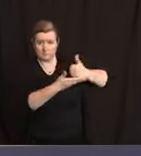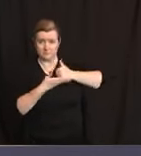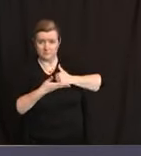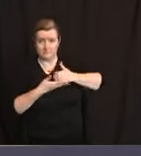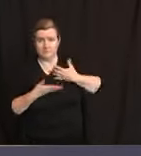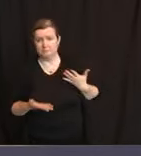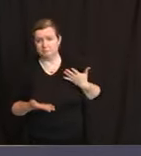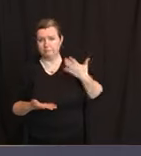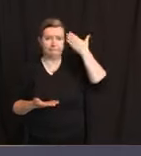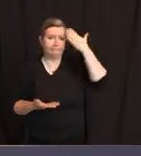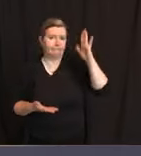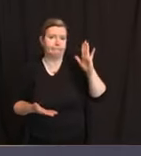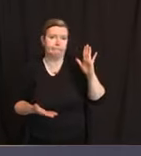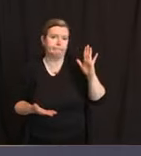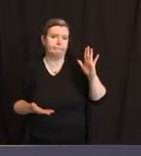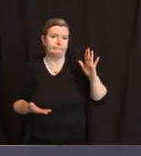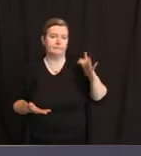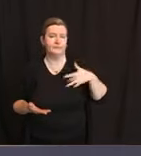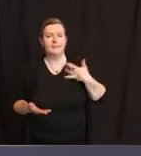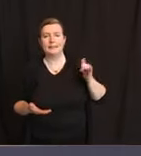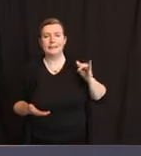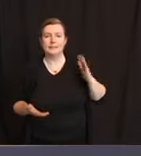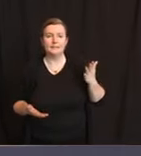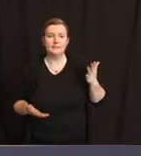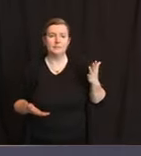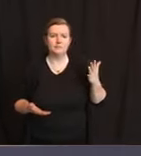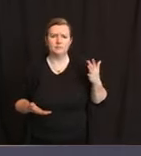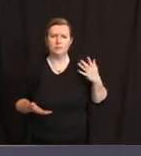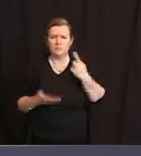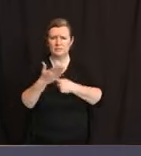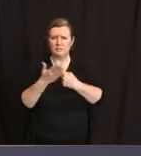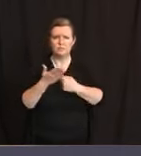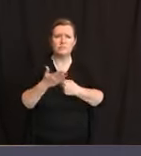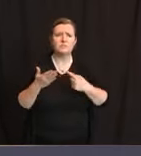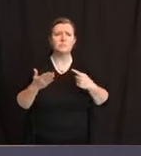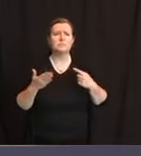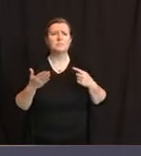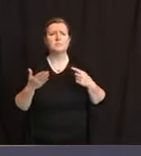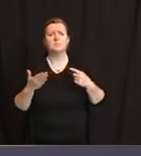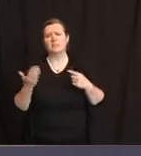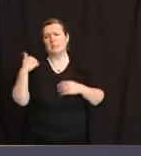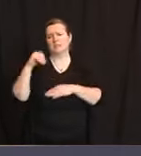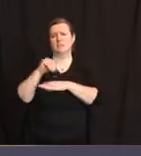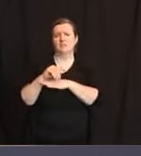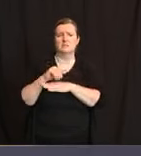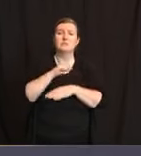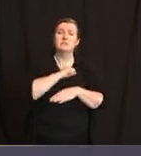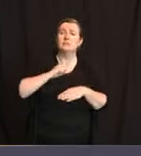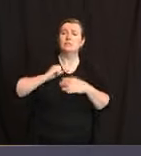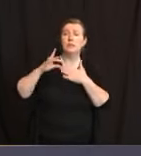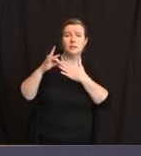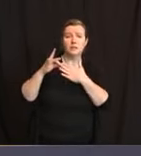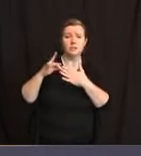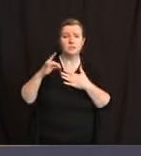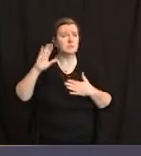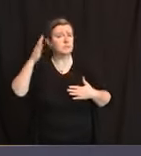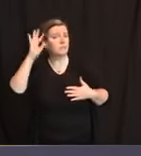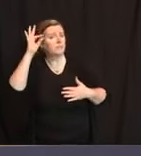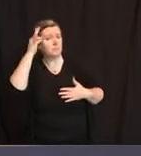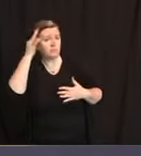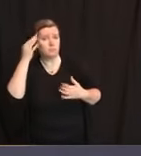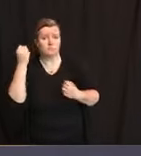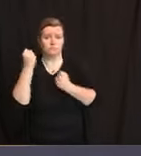It feels, we had this discussion I had this with the leaders last night. It feels better than it did a week ago, in the sense that you're